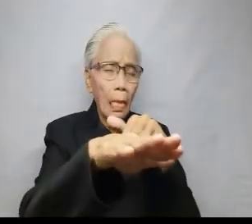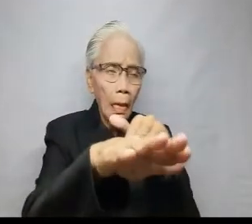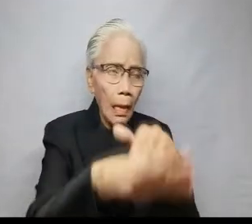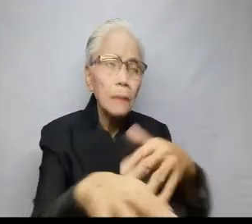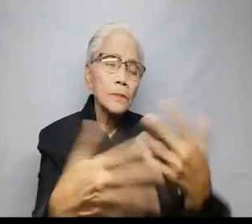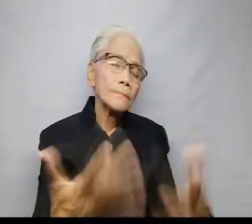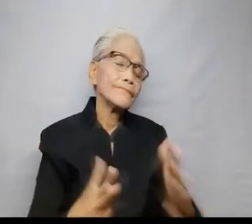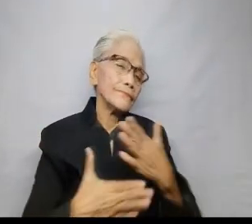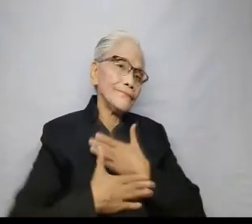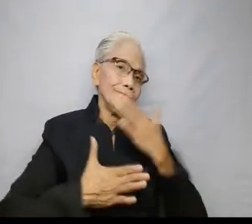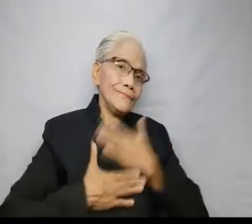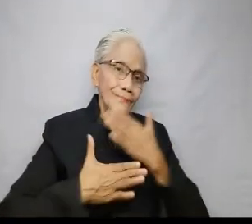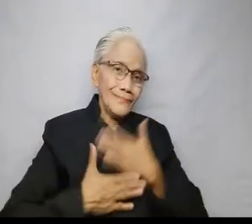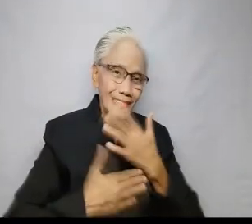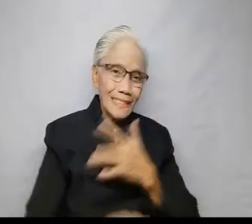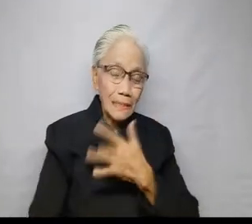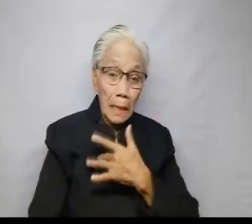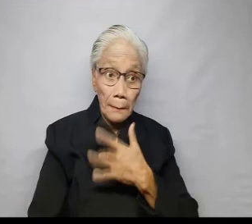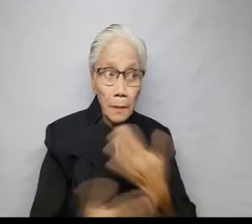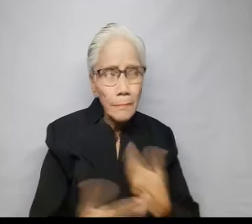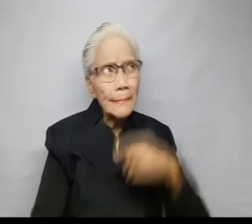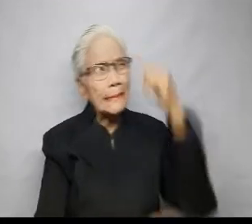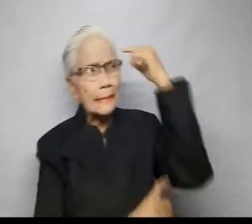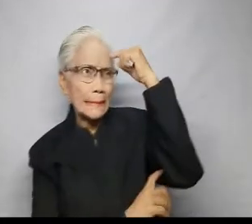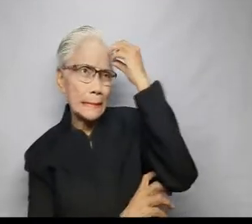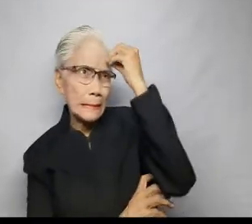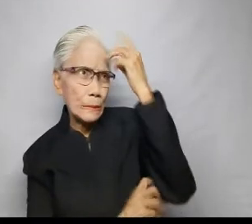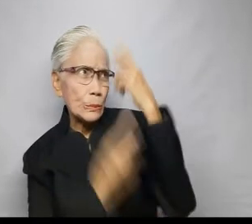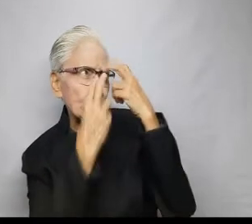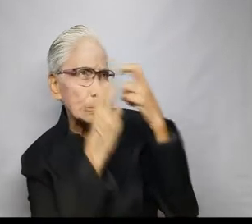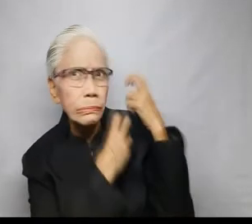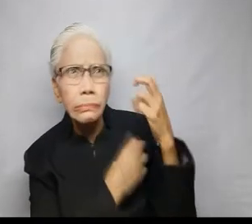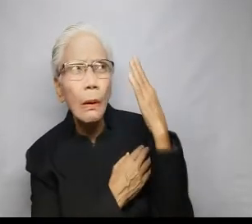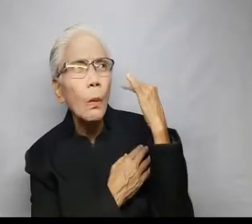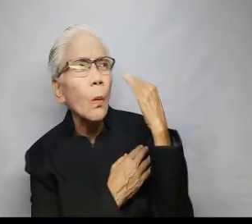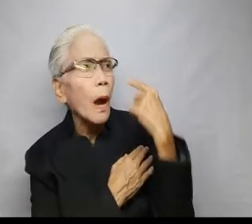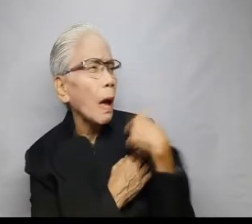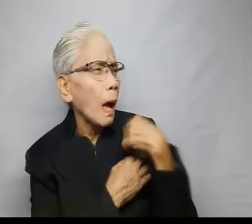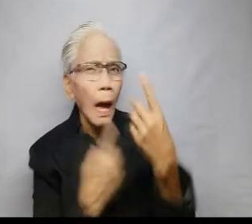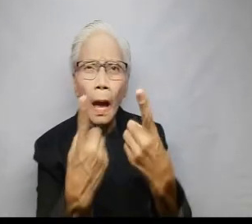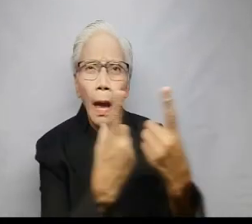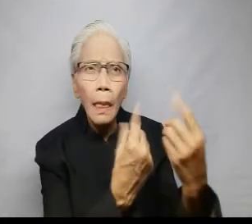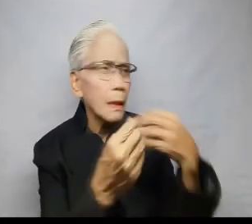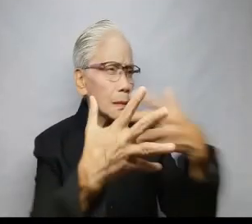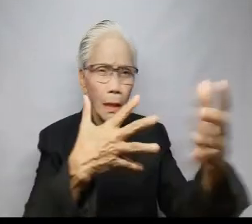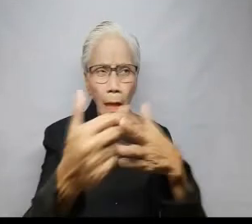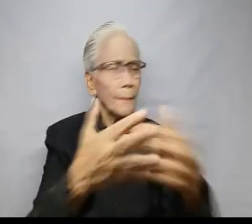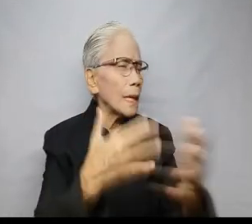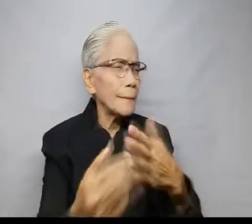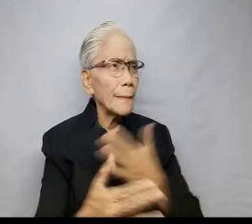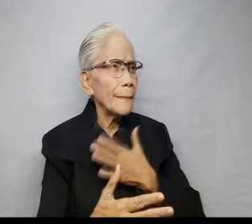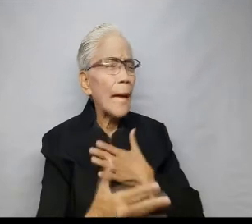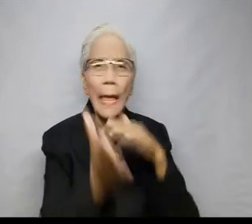car, traffic did not move a bit. And I was happy. In my head, I was reviewing the reason why